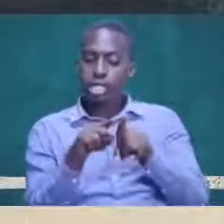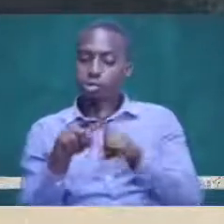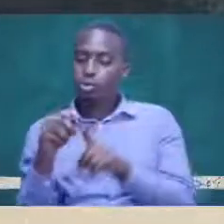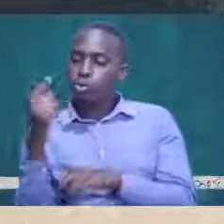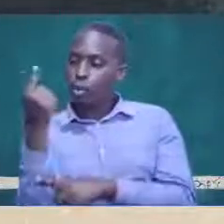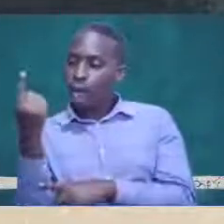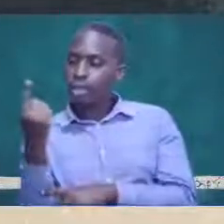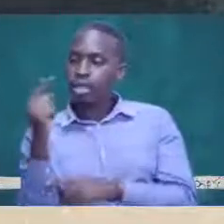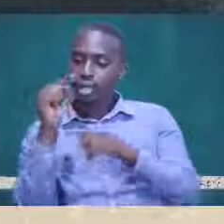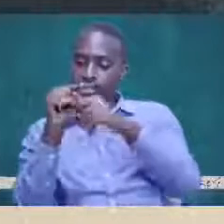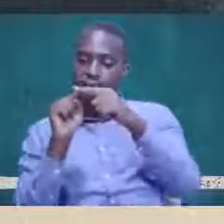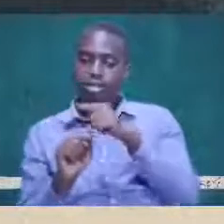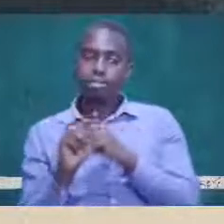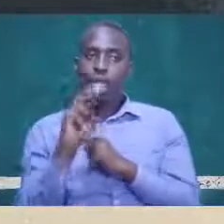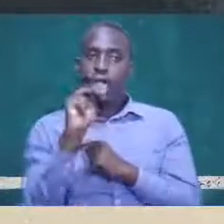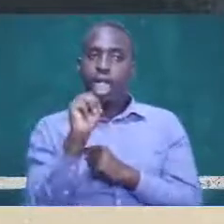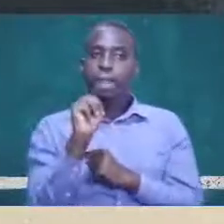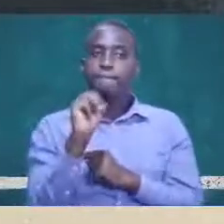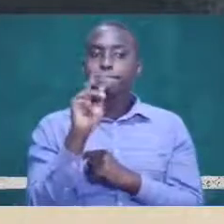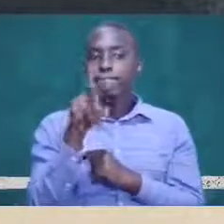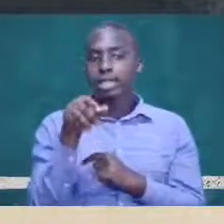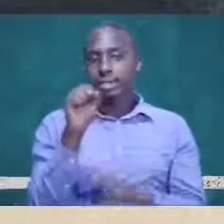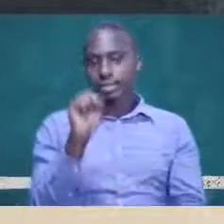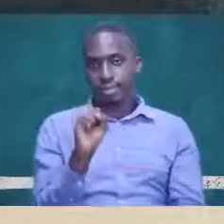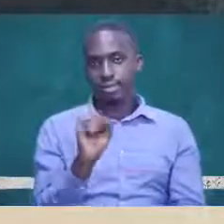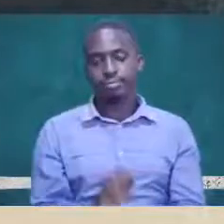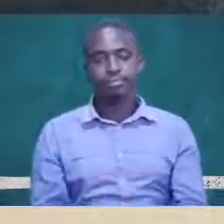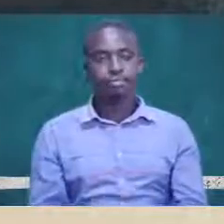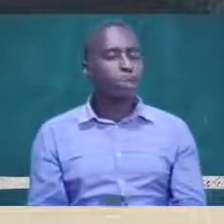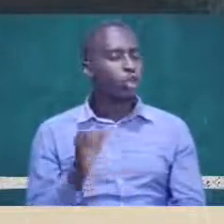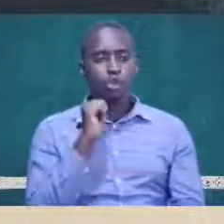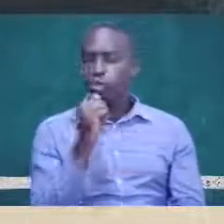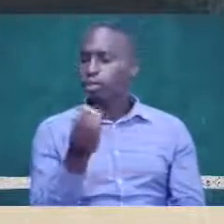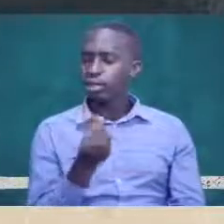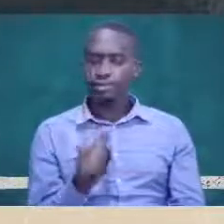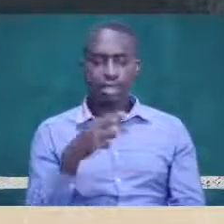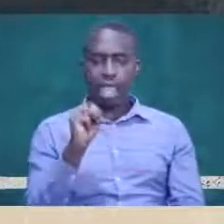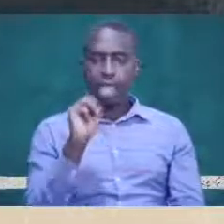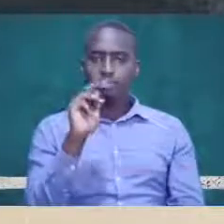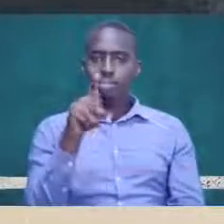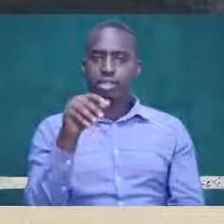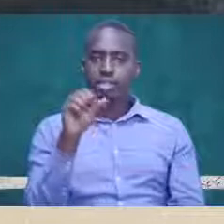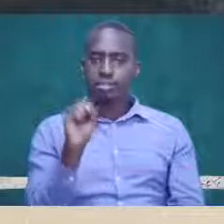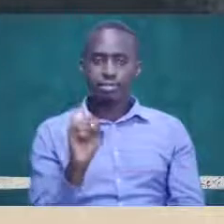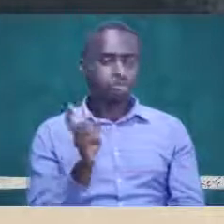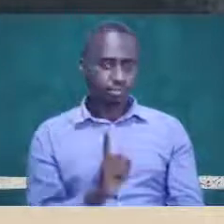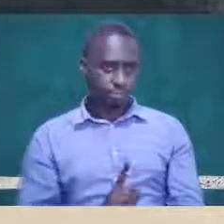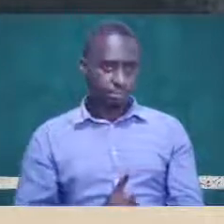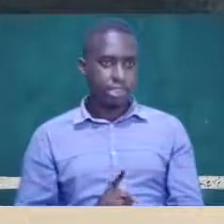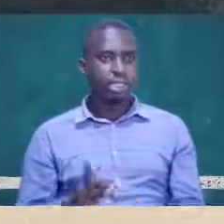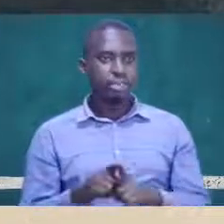to 1 divided by marginal propensity to save. We are not given marginal propensity to save, which is